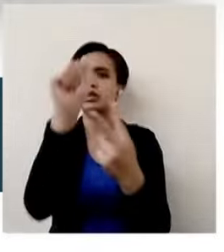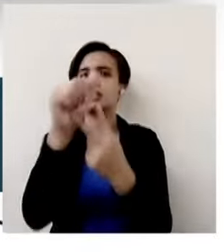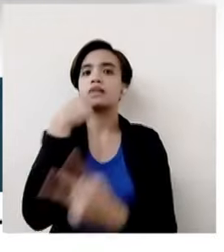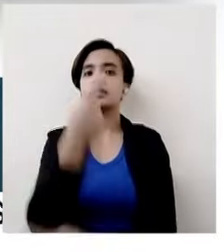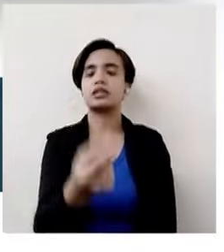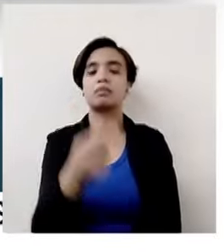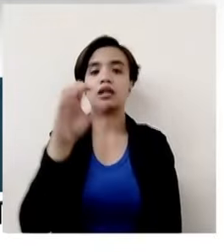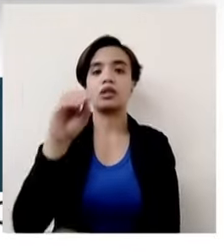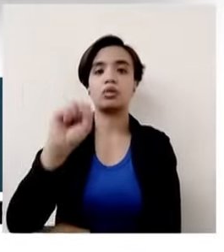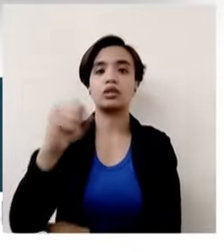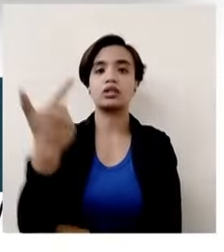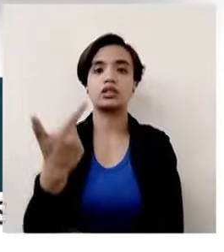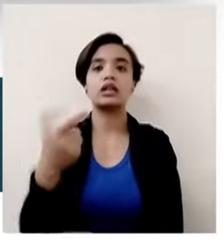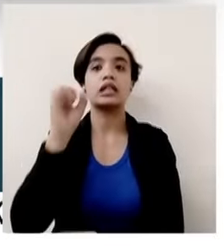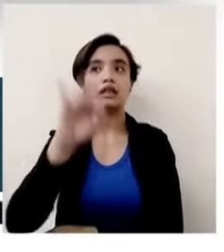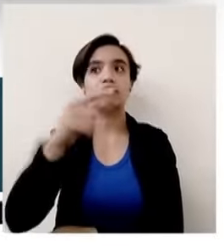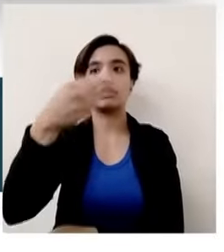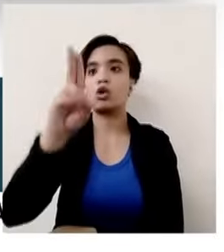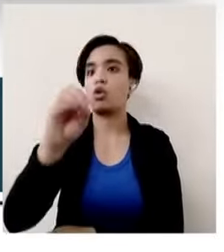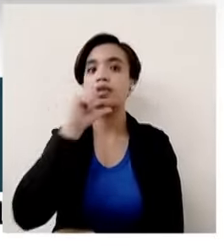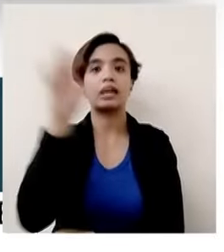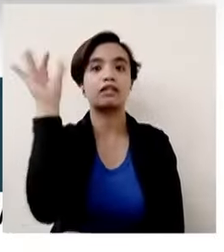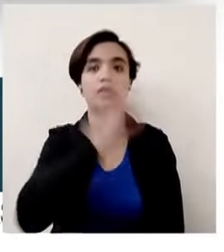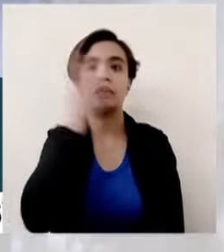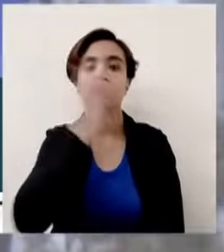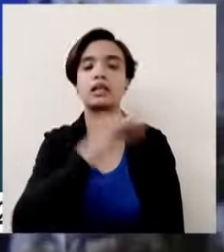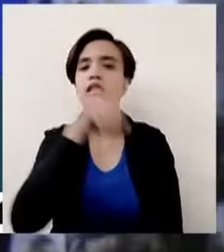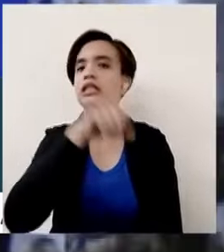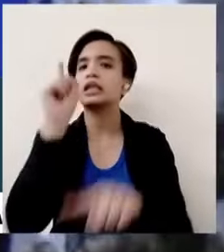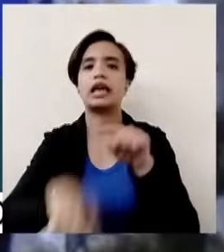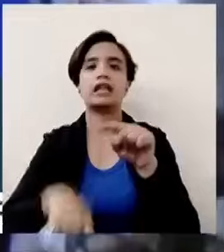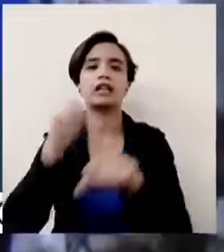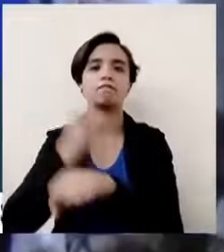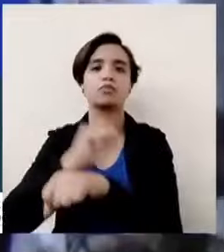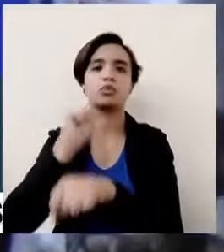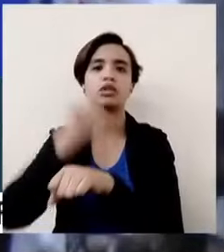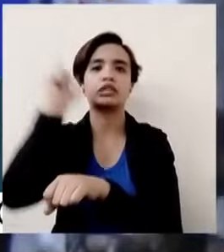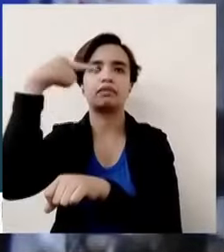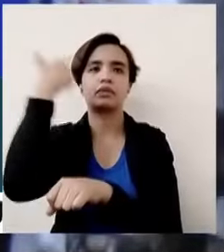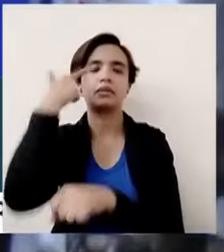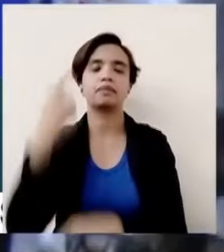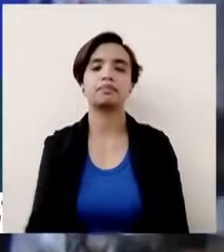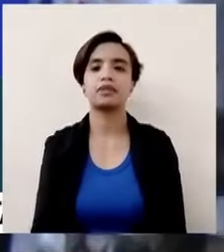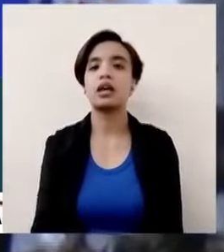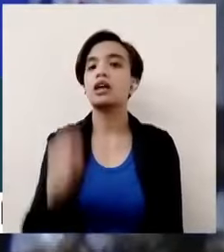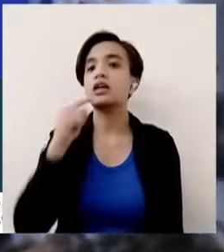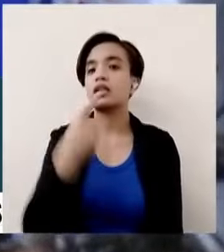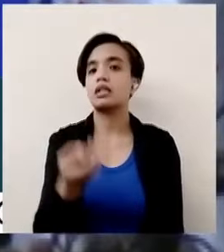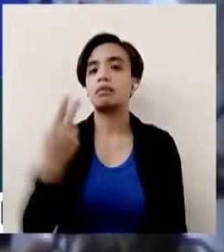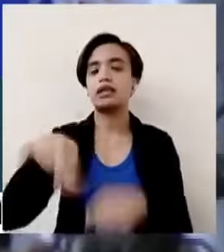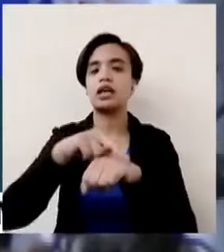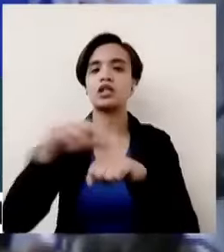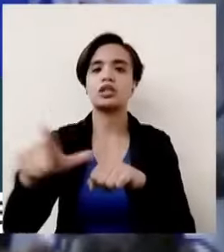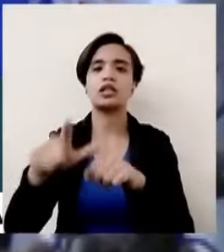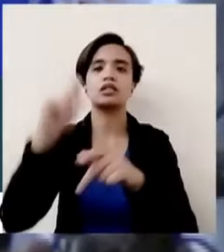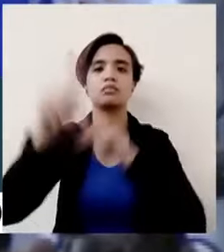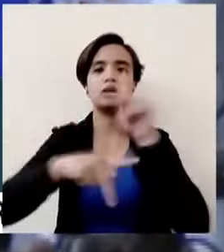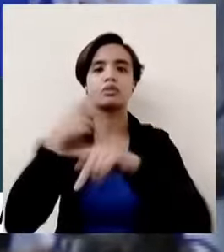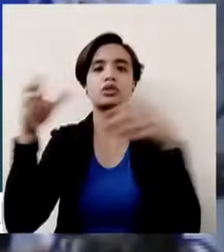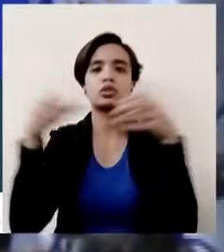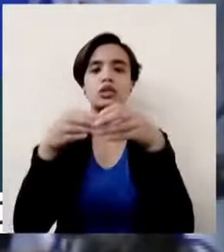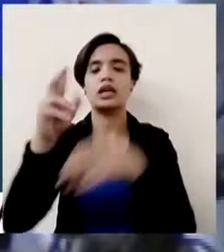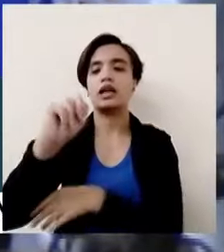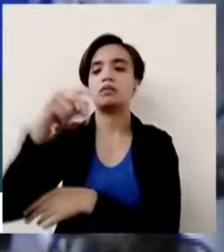Guevara, if Go is not a Filipino, she cannot govern. Meanwhile, according to Nationalist People's Coalition or NPC chairman